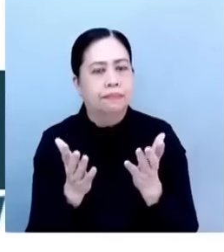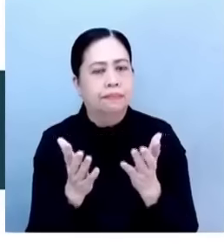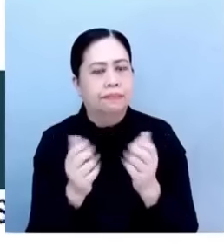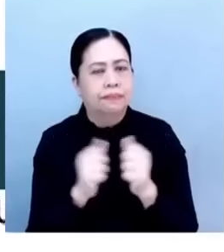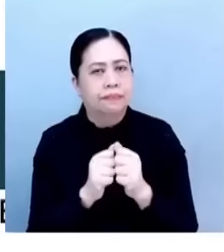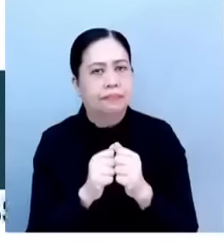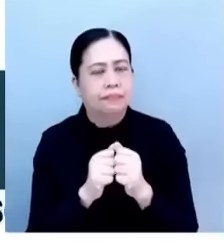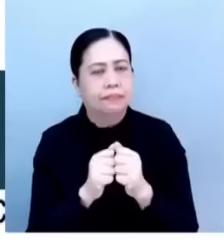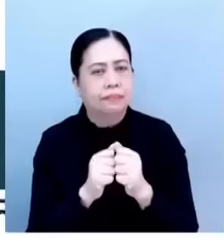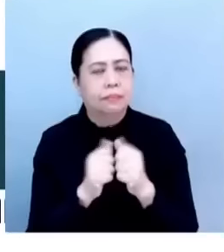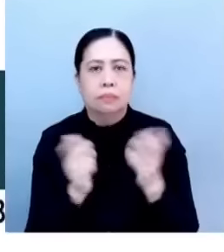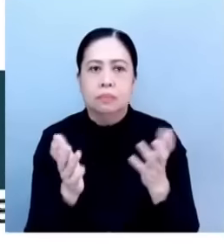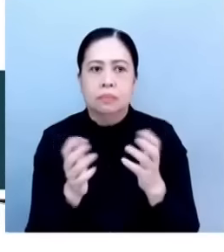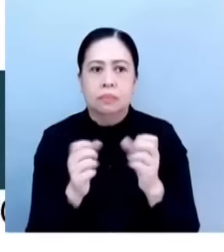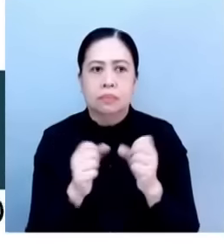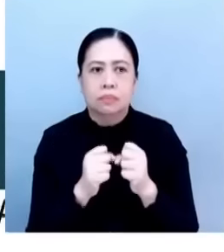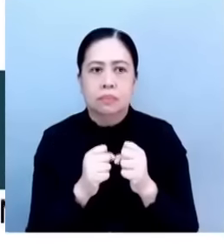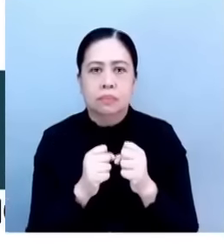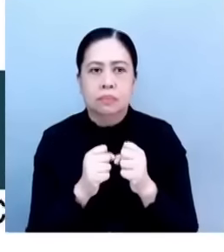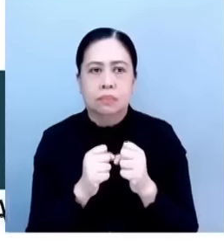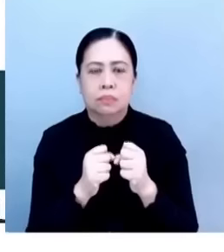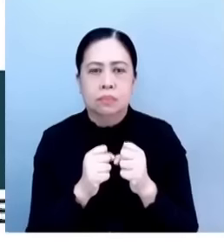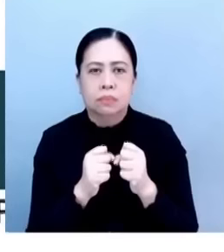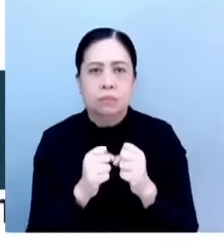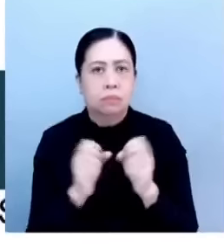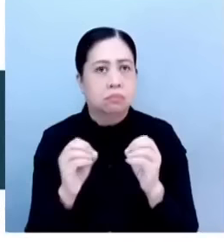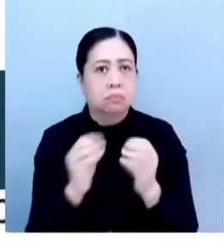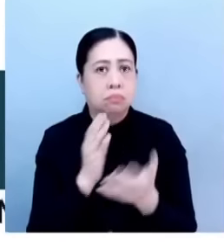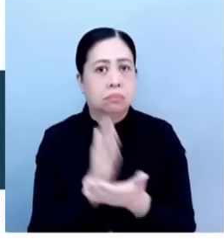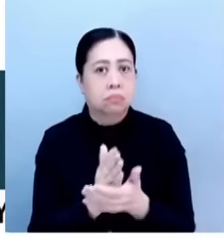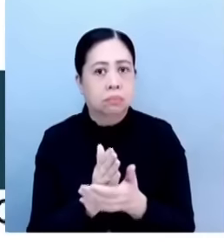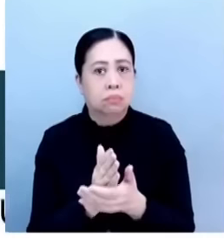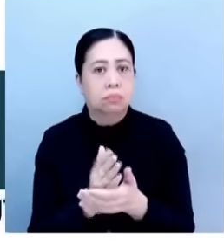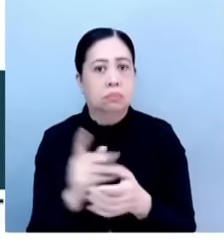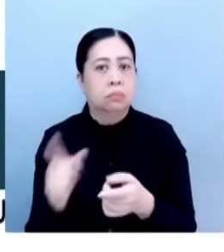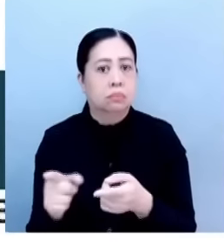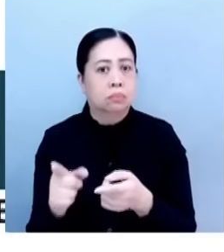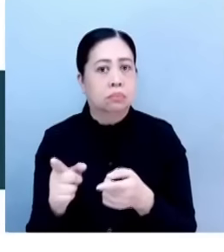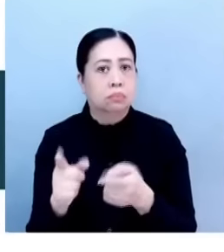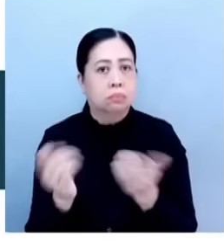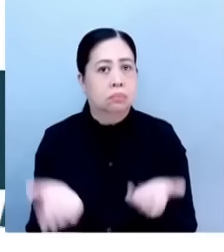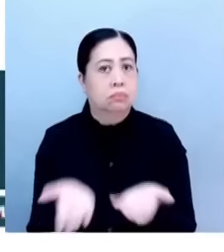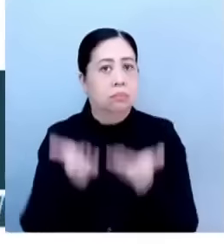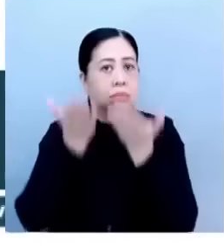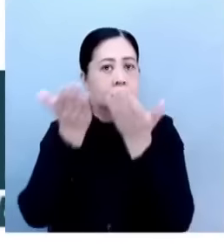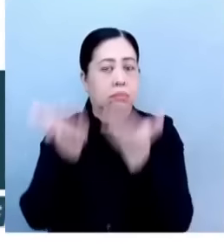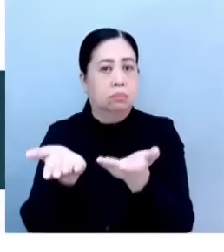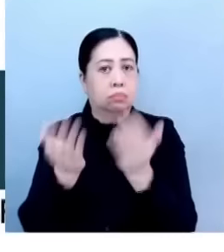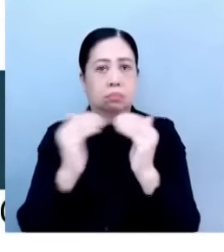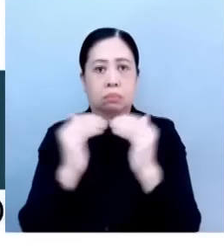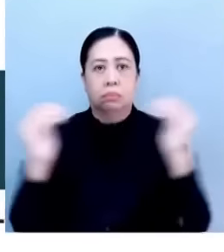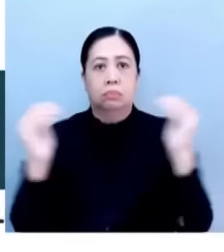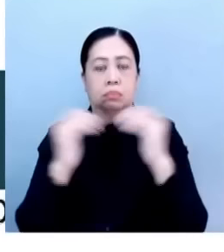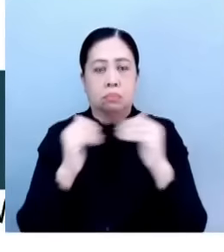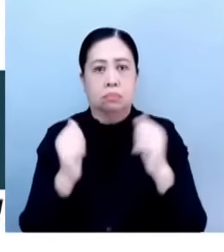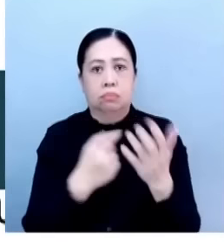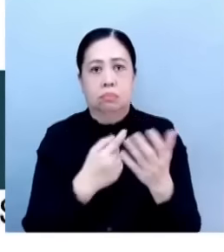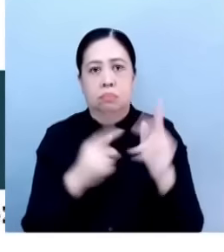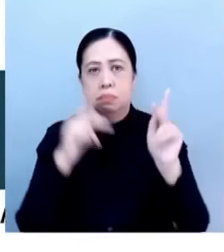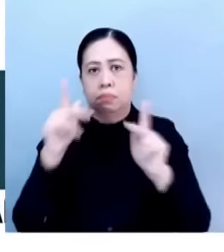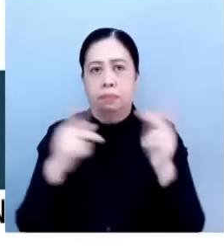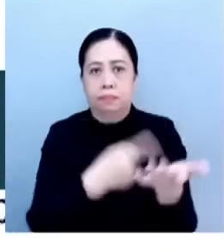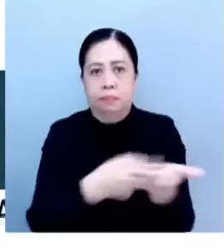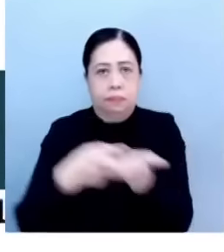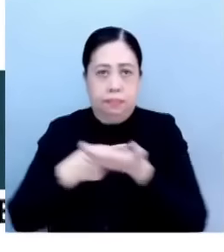Wala naman sanang pumigil dun sa pag-aakyat namin dito sa level ng public discussion.